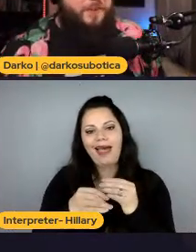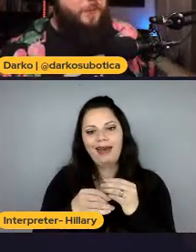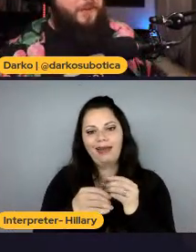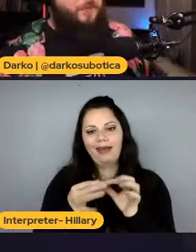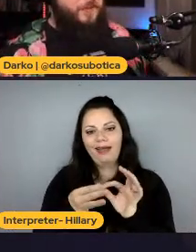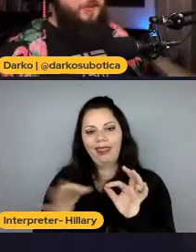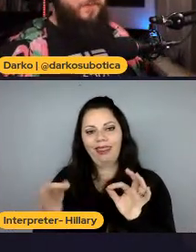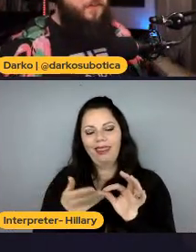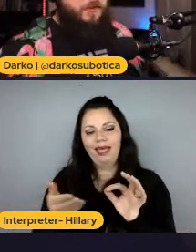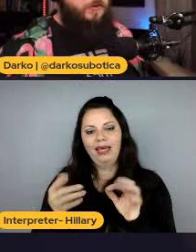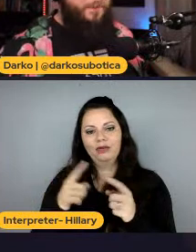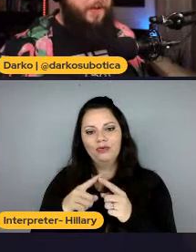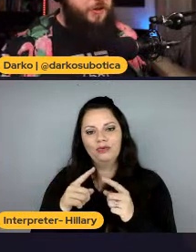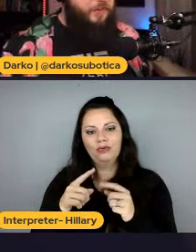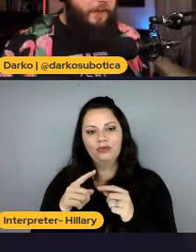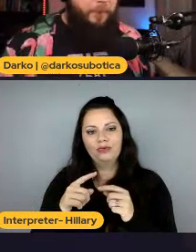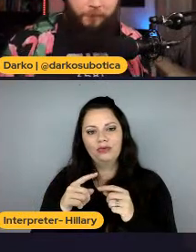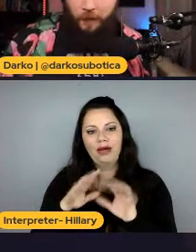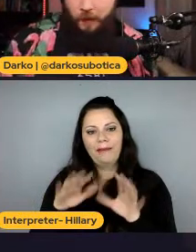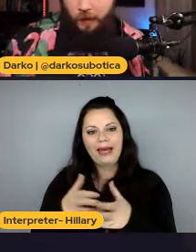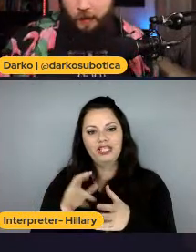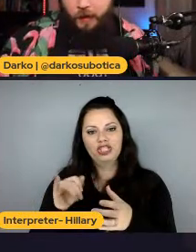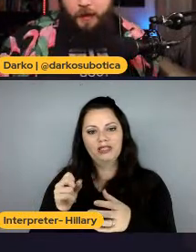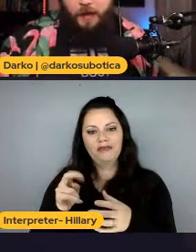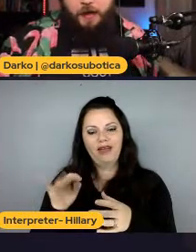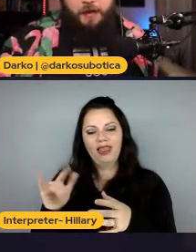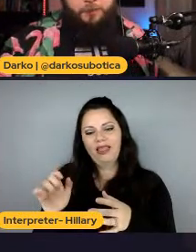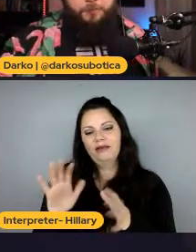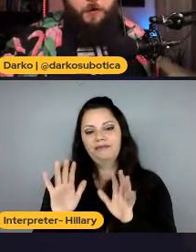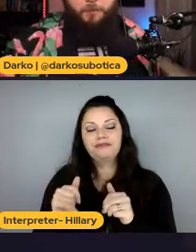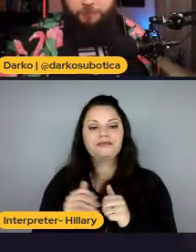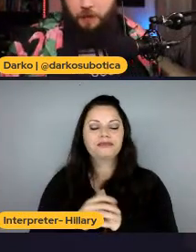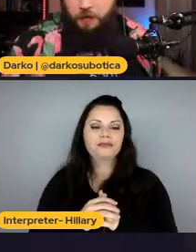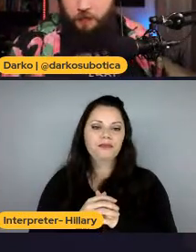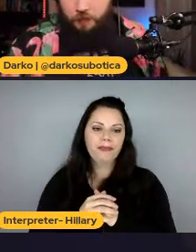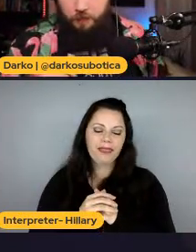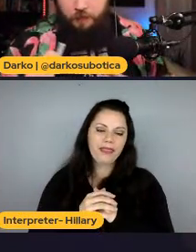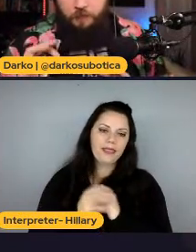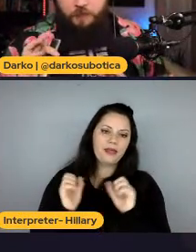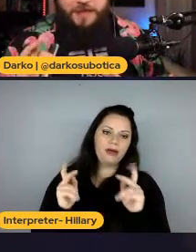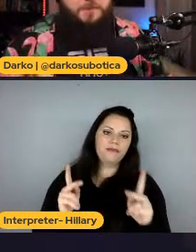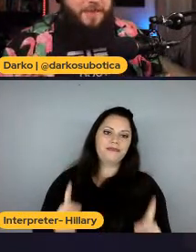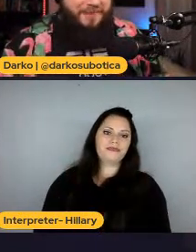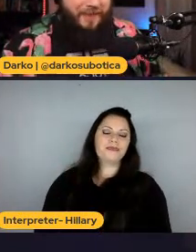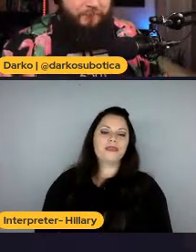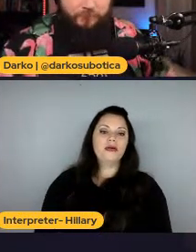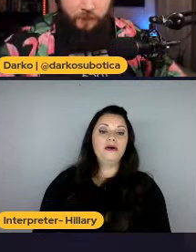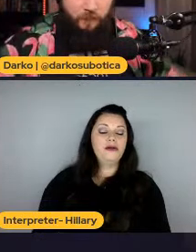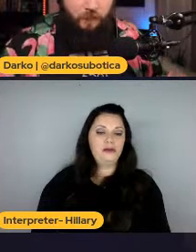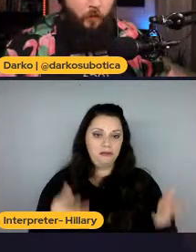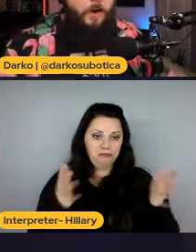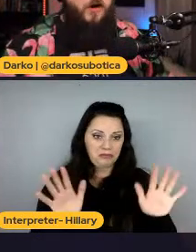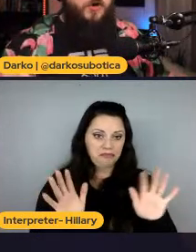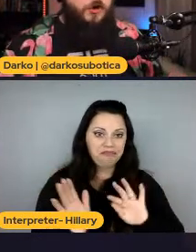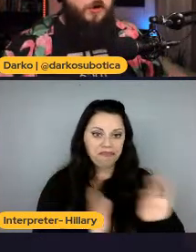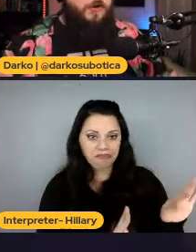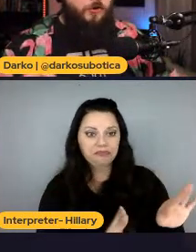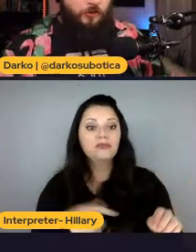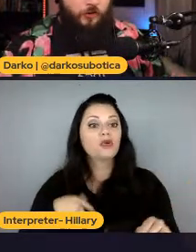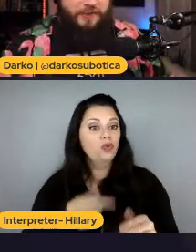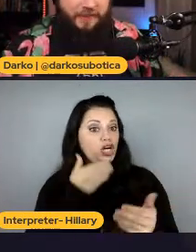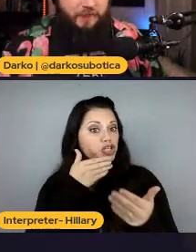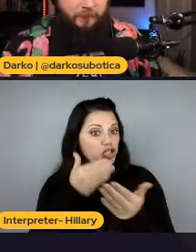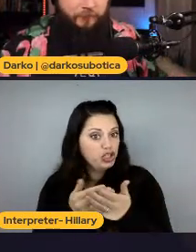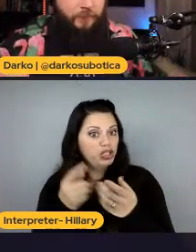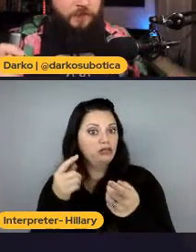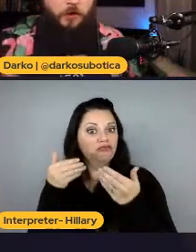to the JavaScript to the package.json file. Okay, that being done, we're good to